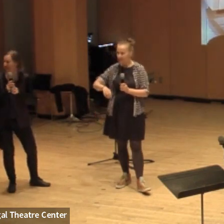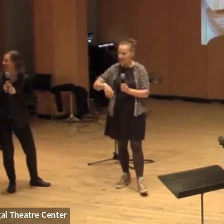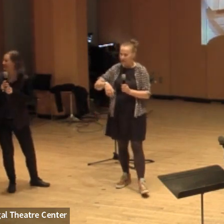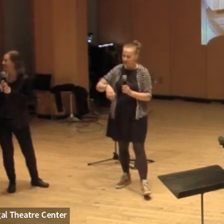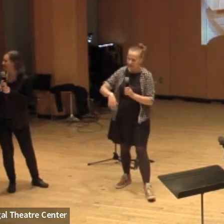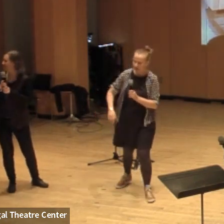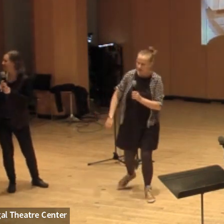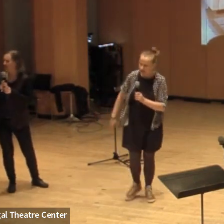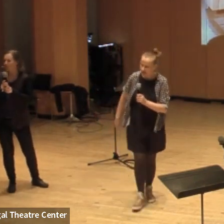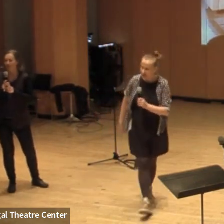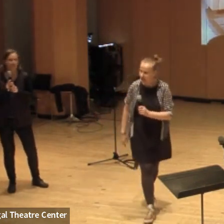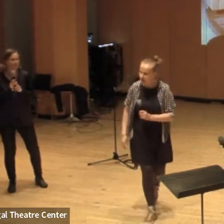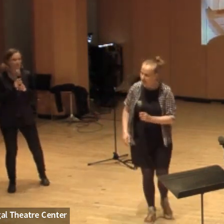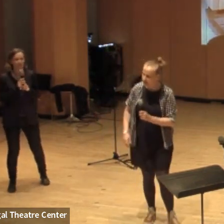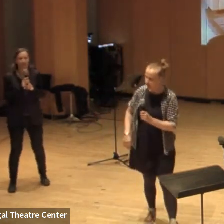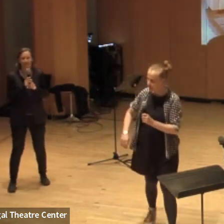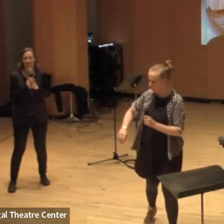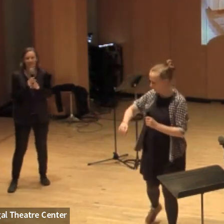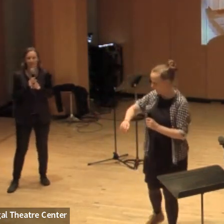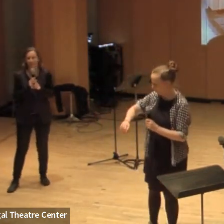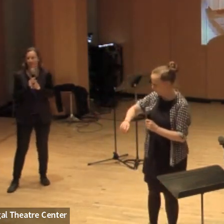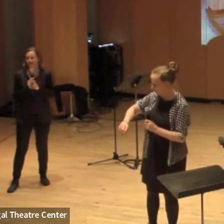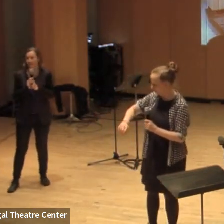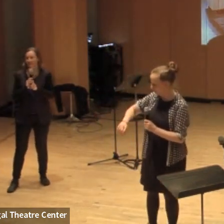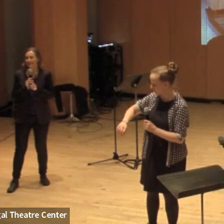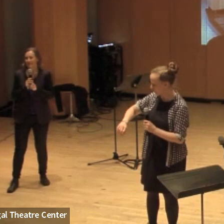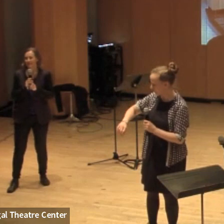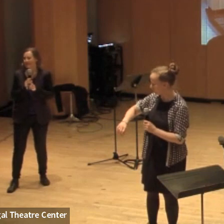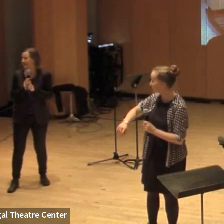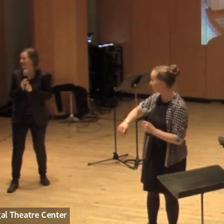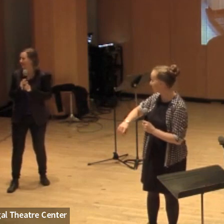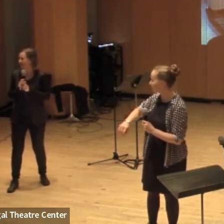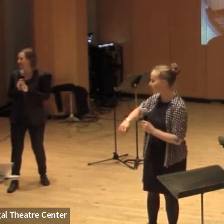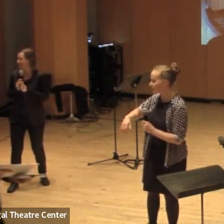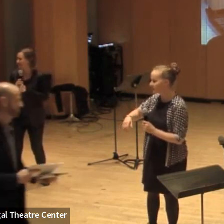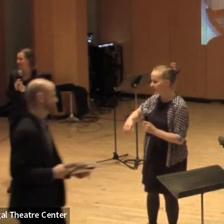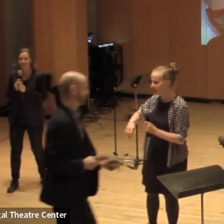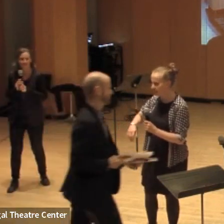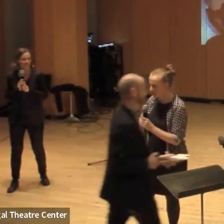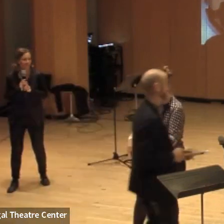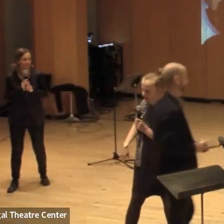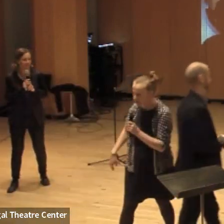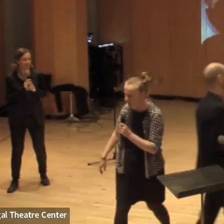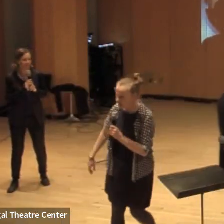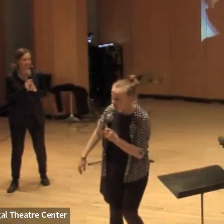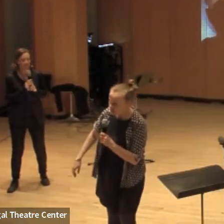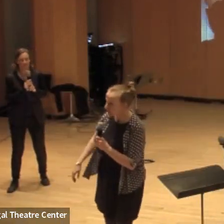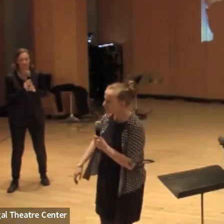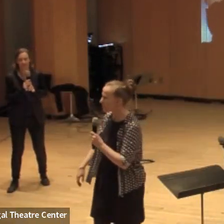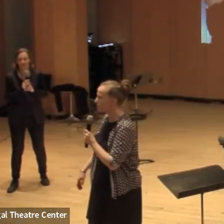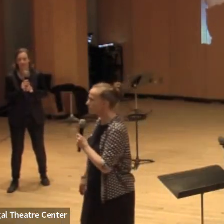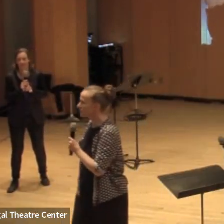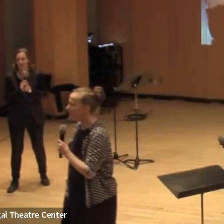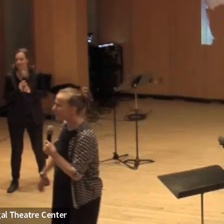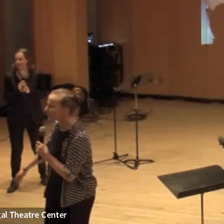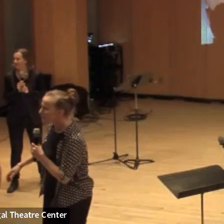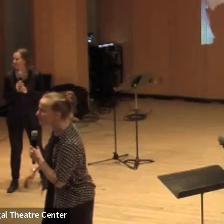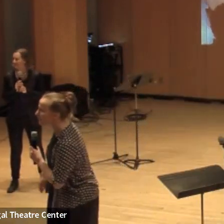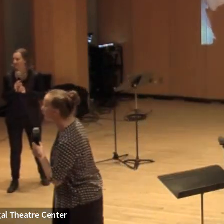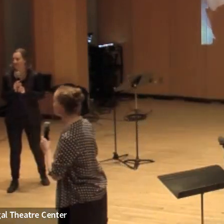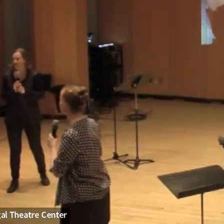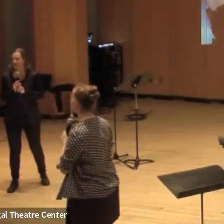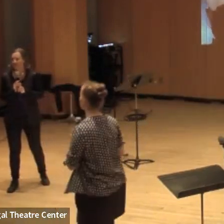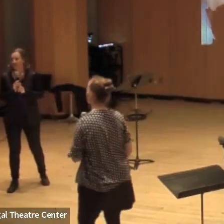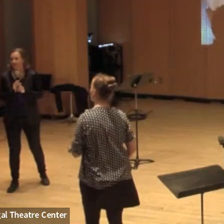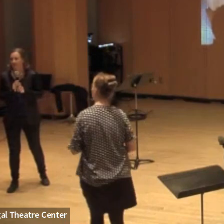the next one when would it start well maybe we should give ourselves let's do at least 15 minutes 15 but there was supposed to let's say one